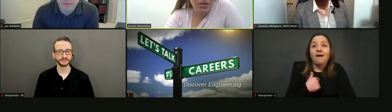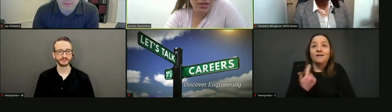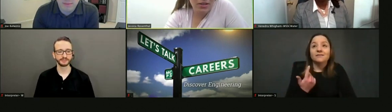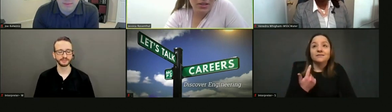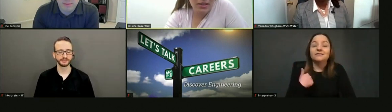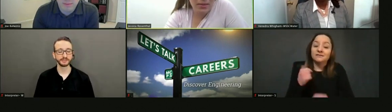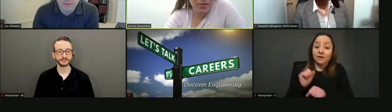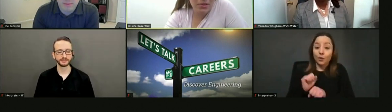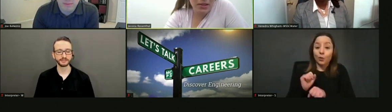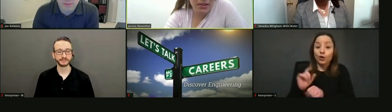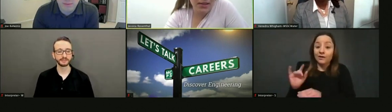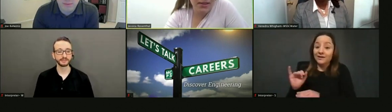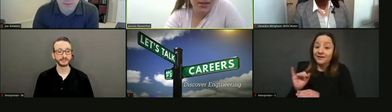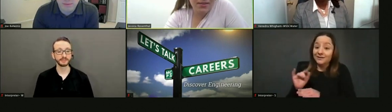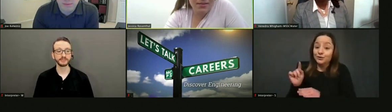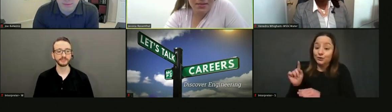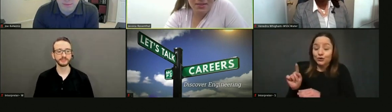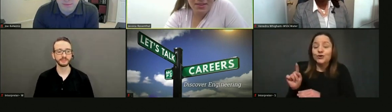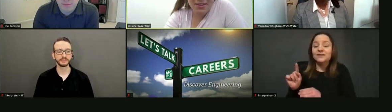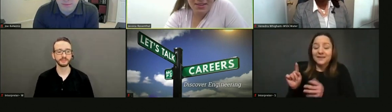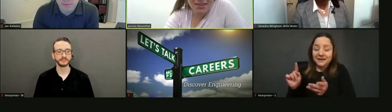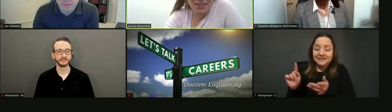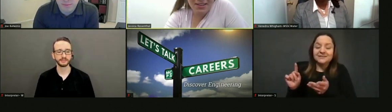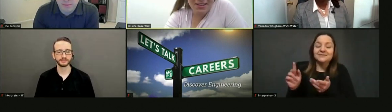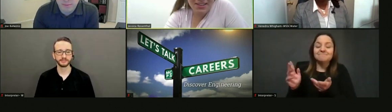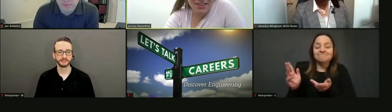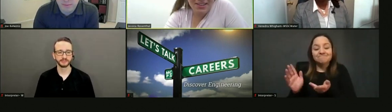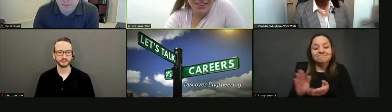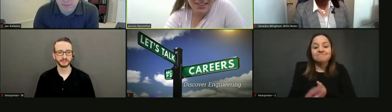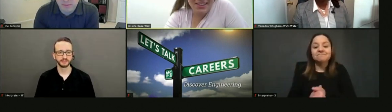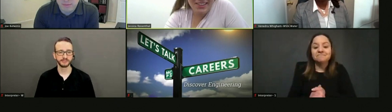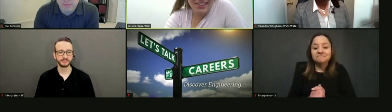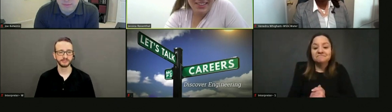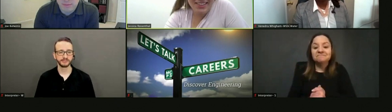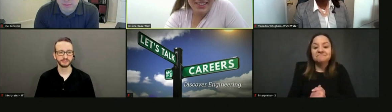I work in an industry that's especially